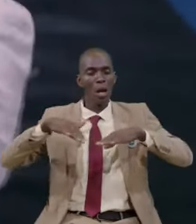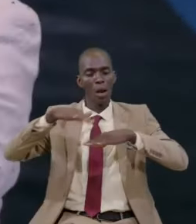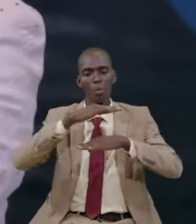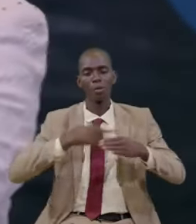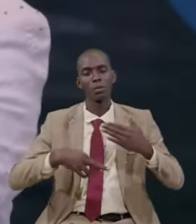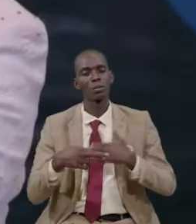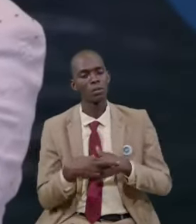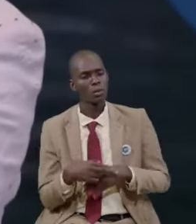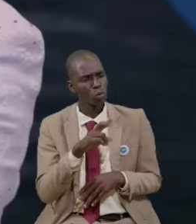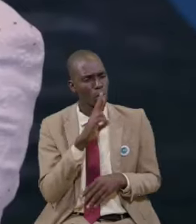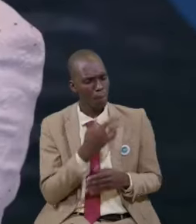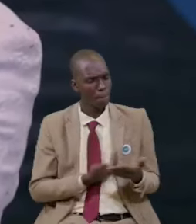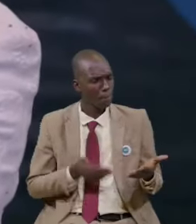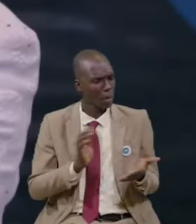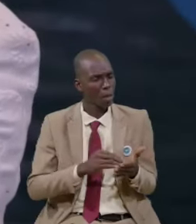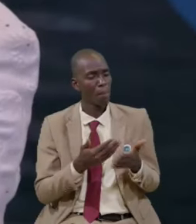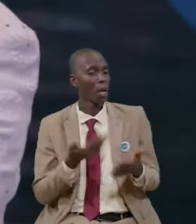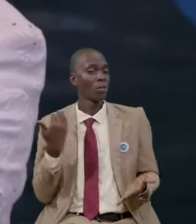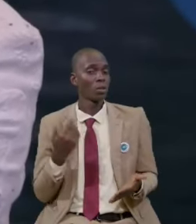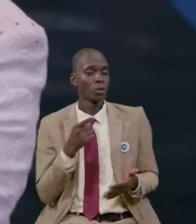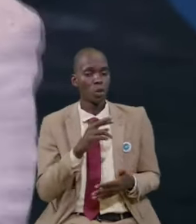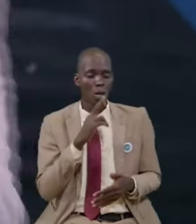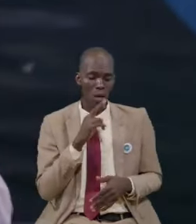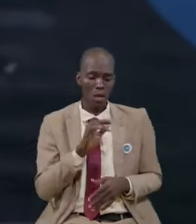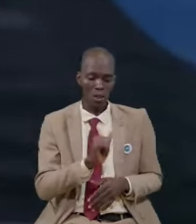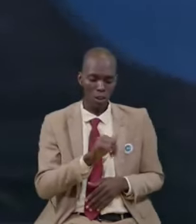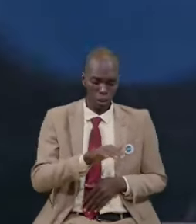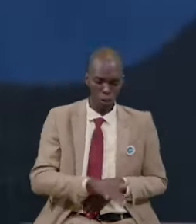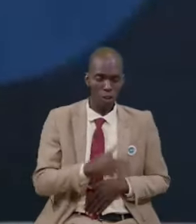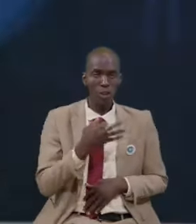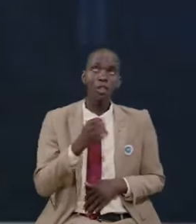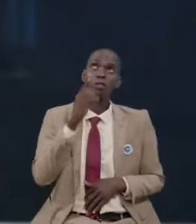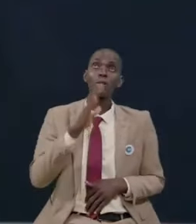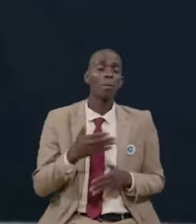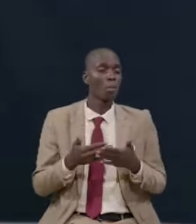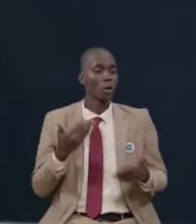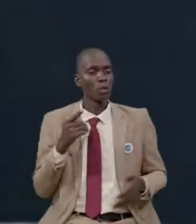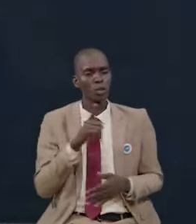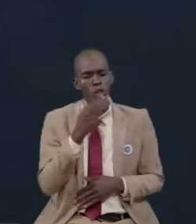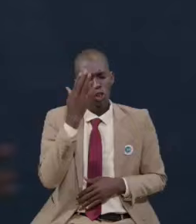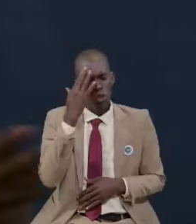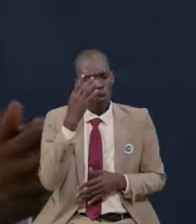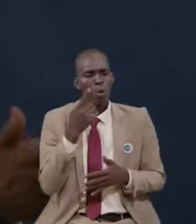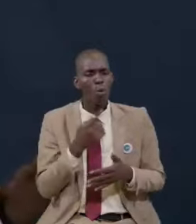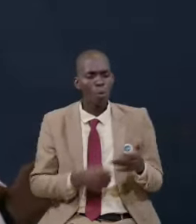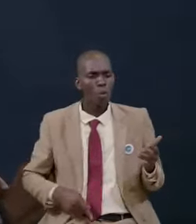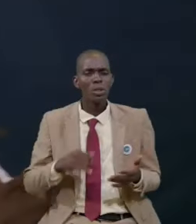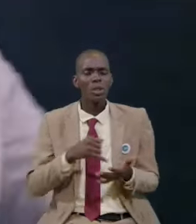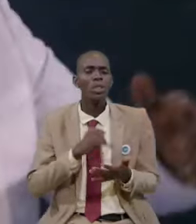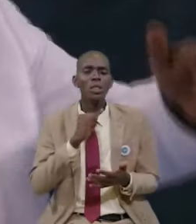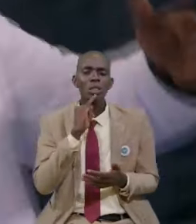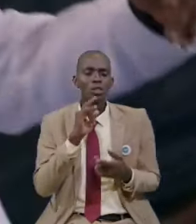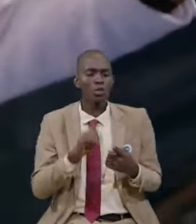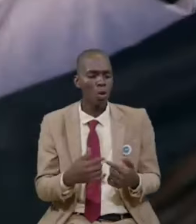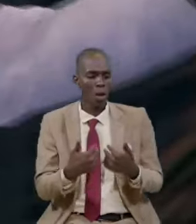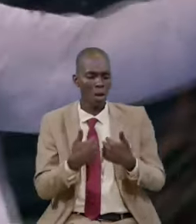a child of God before. You knew what it meant to have salvation. And then